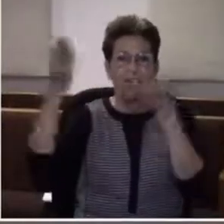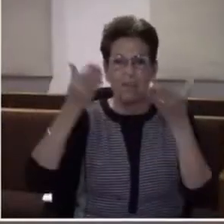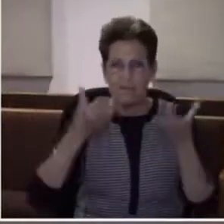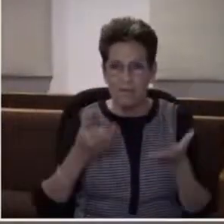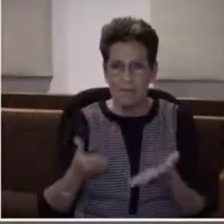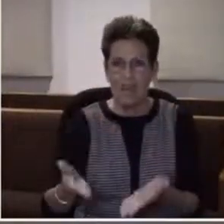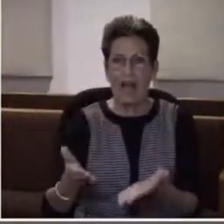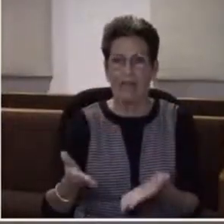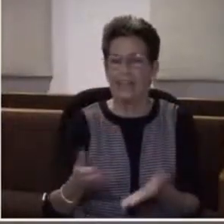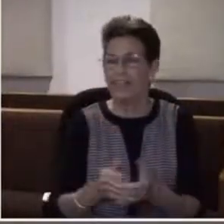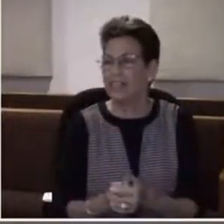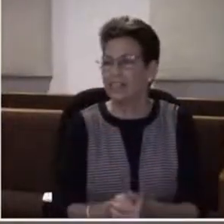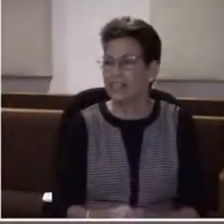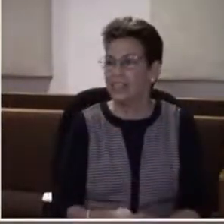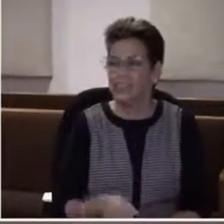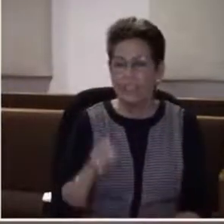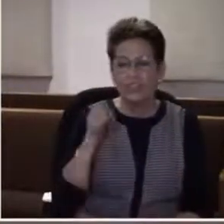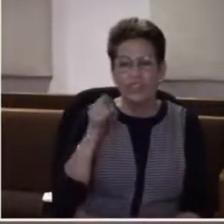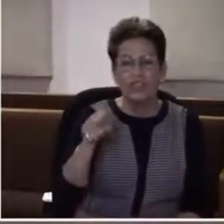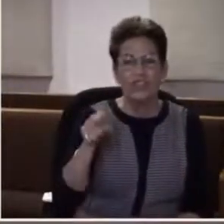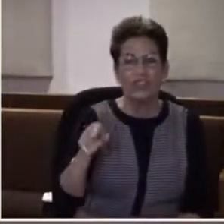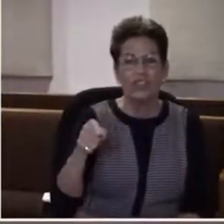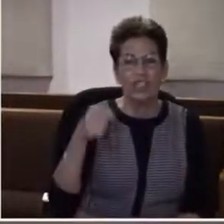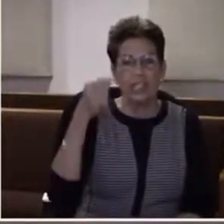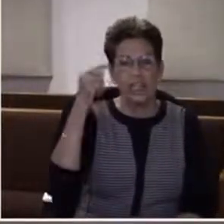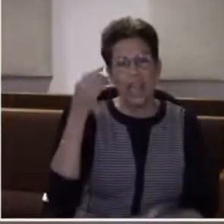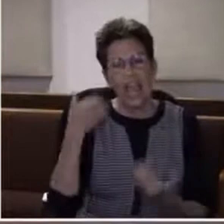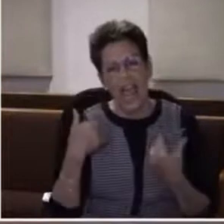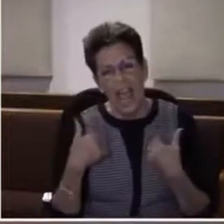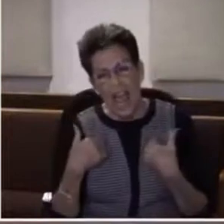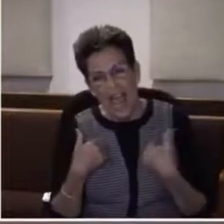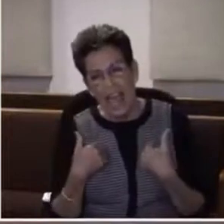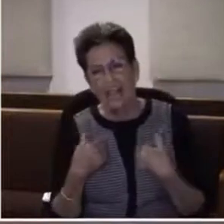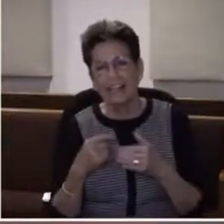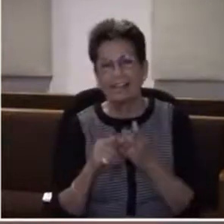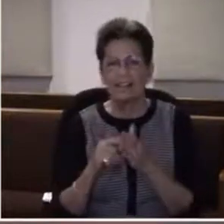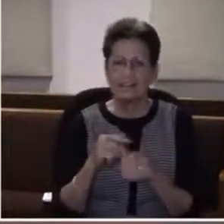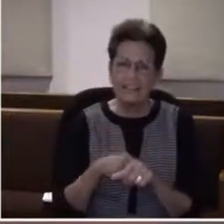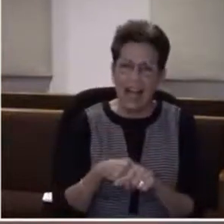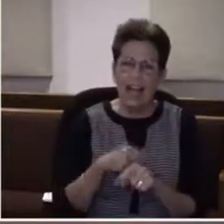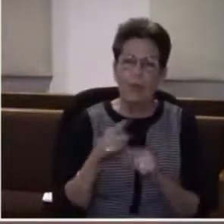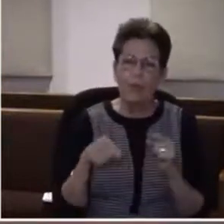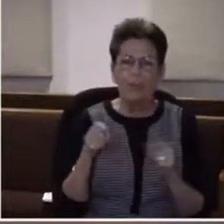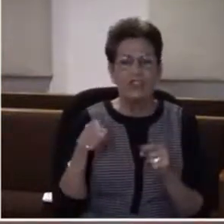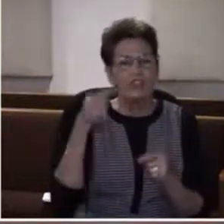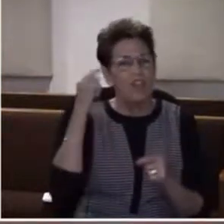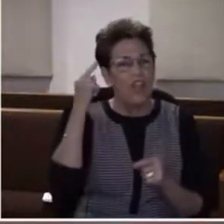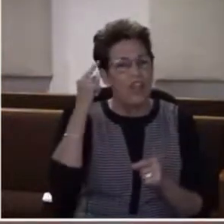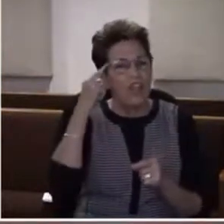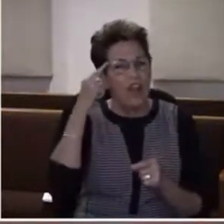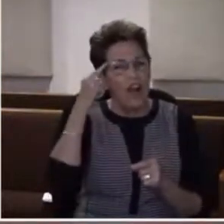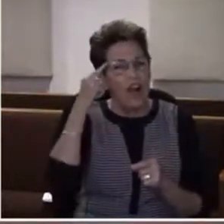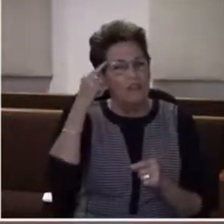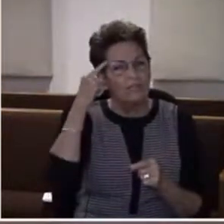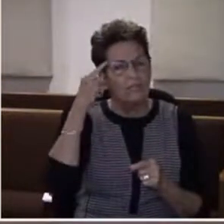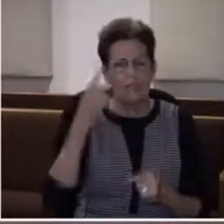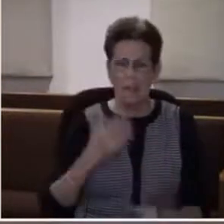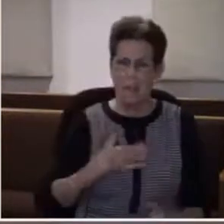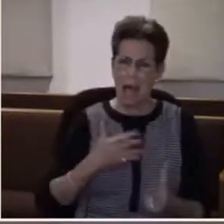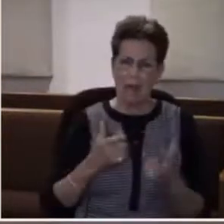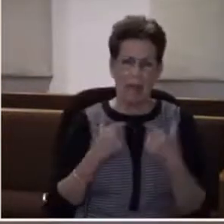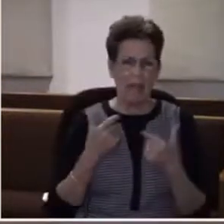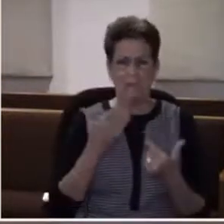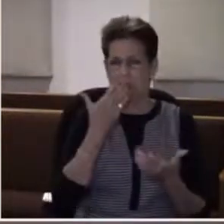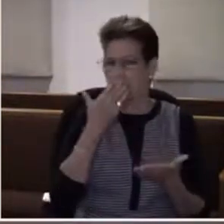had a moment where she thought her life stunk. You might be here tonight, or you might be listening to me at some point online,